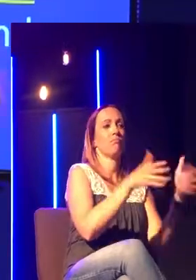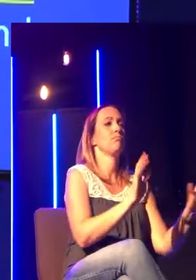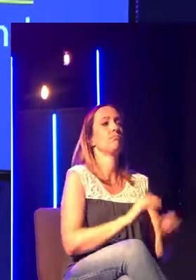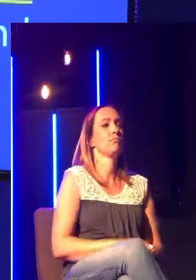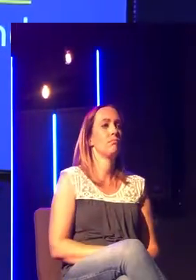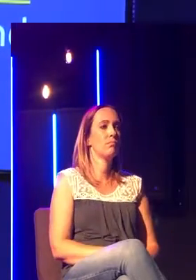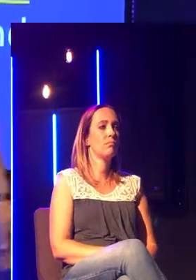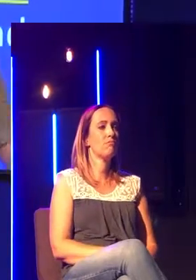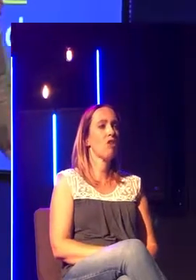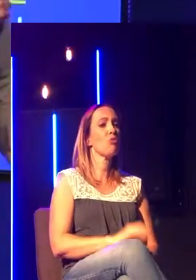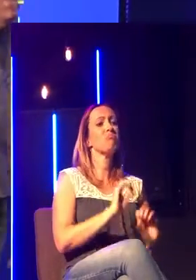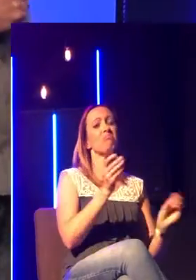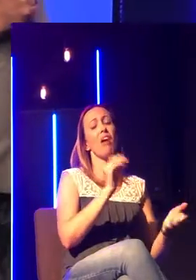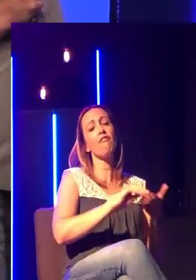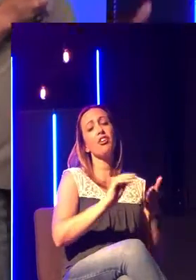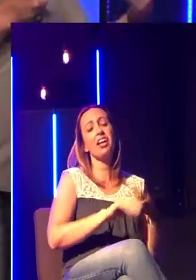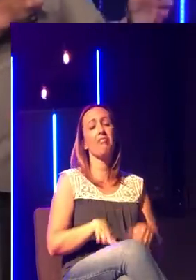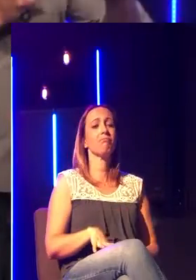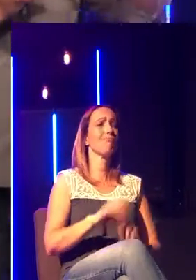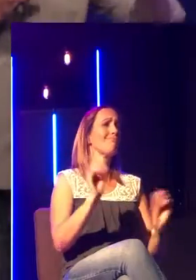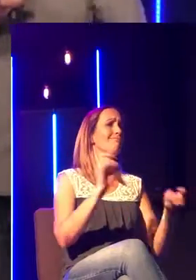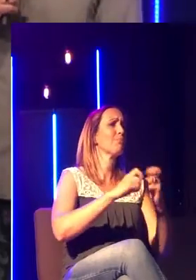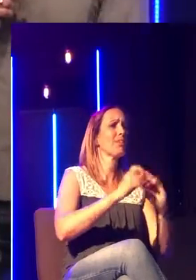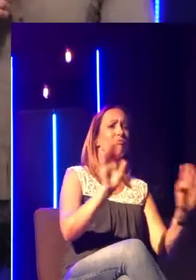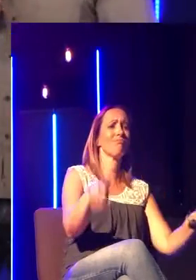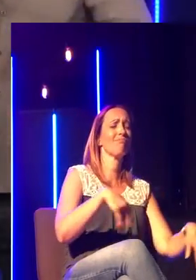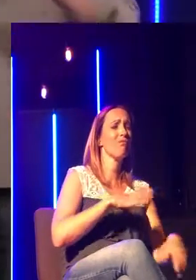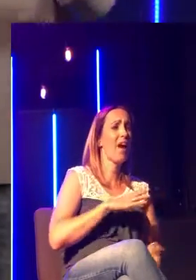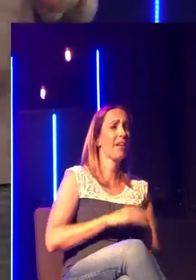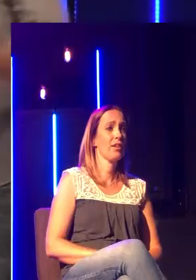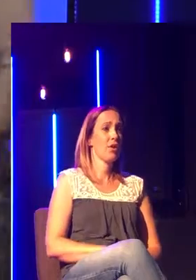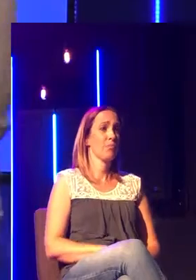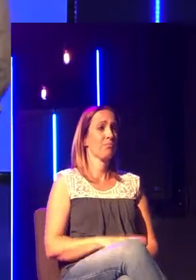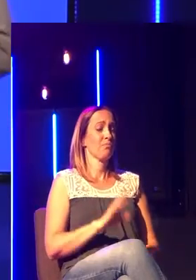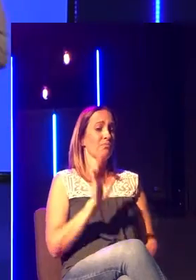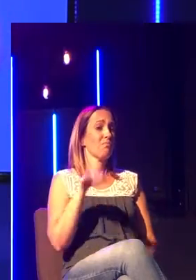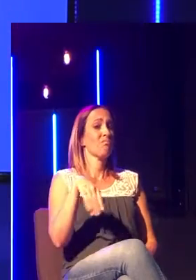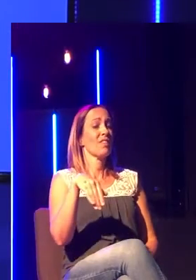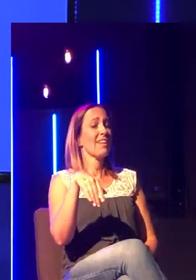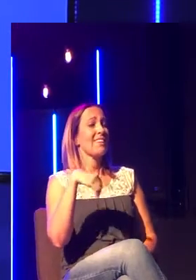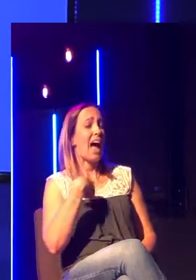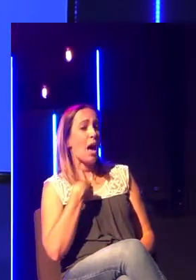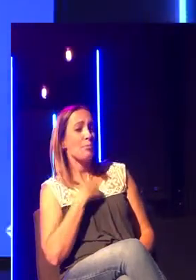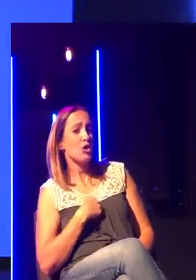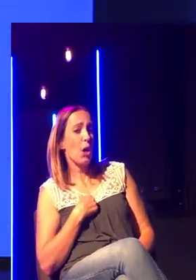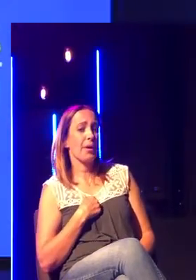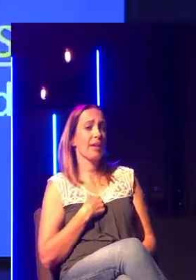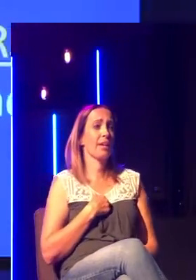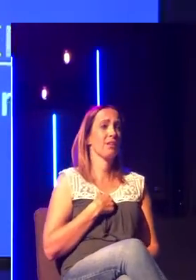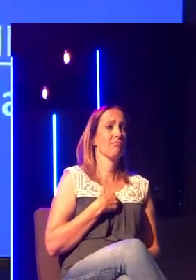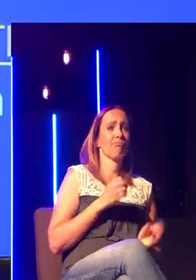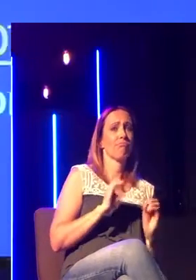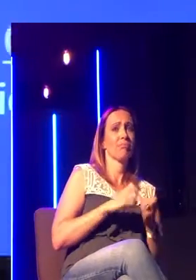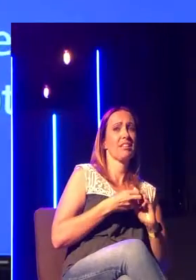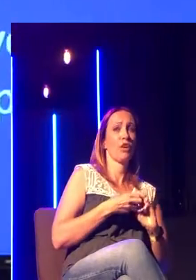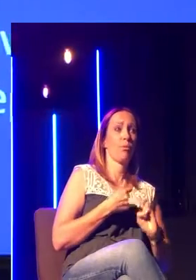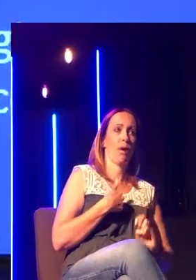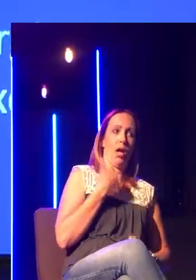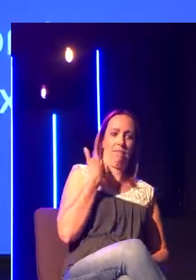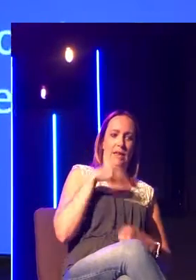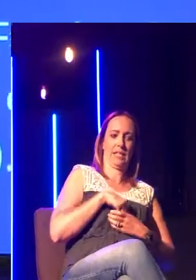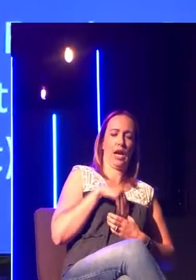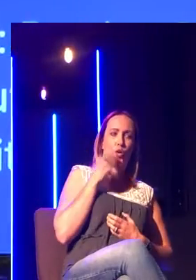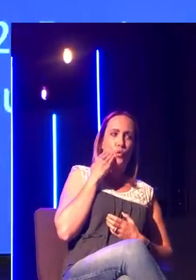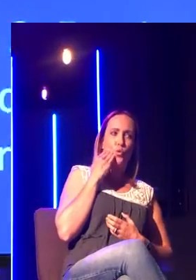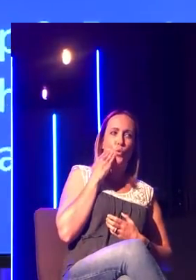Oh, it's no big deal. But how many times has someone hurt you? They said you're sorry. You said it's no big deal, but on the inside, you knew it was a big deal. It hurt,